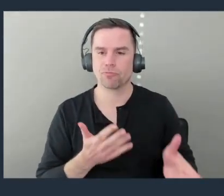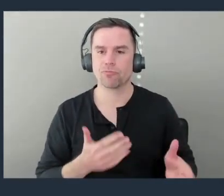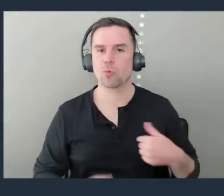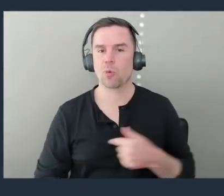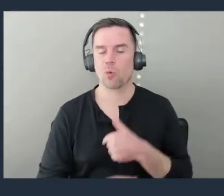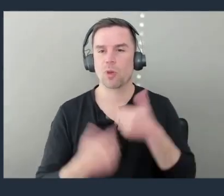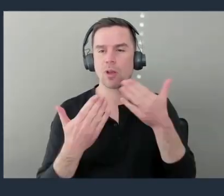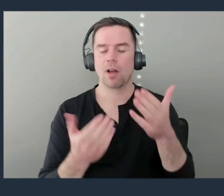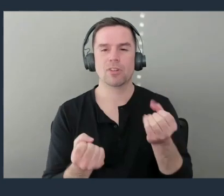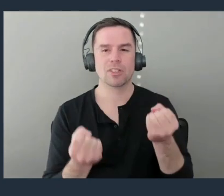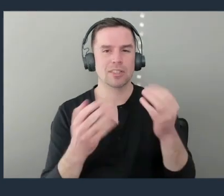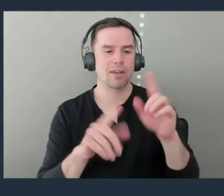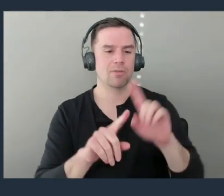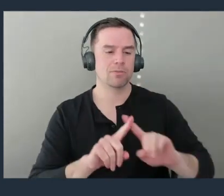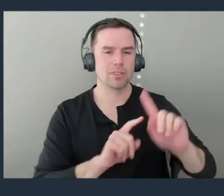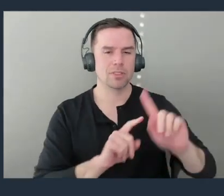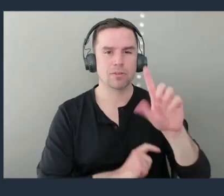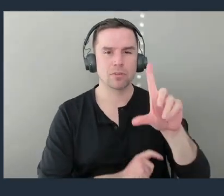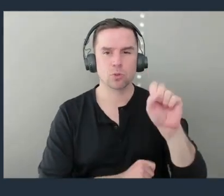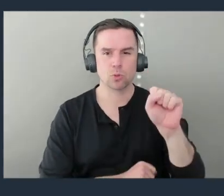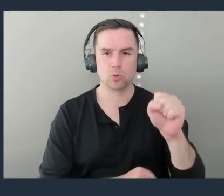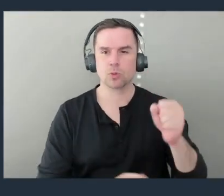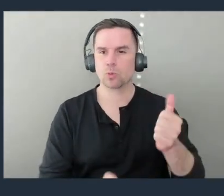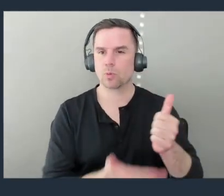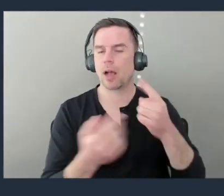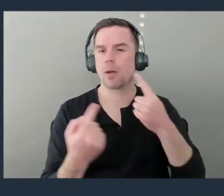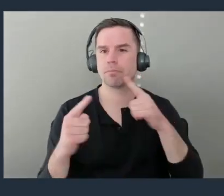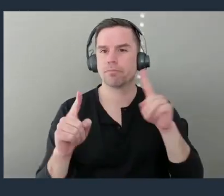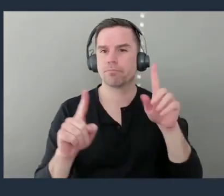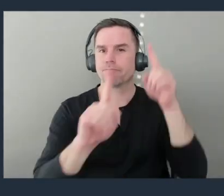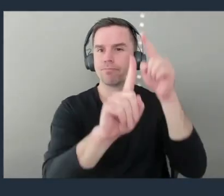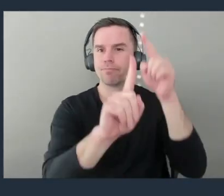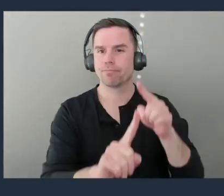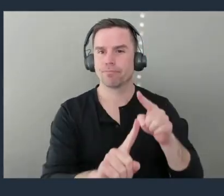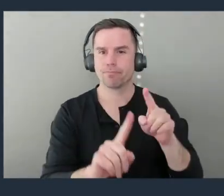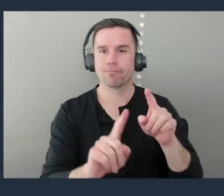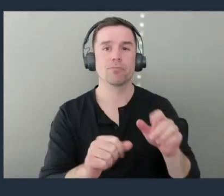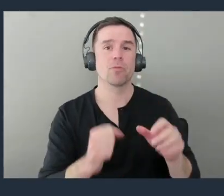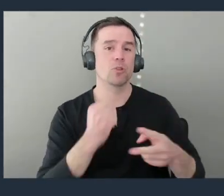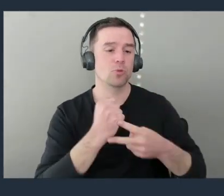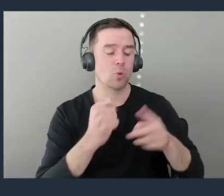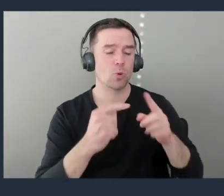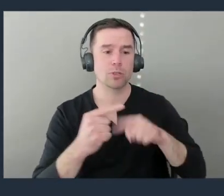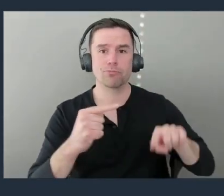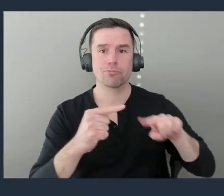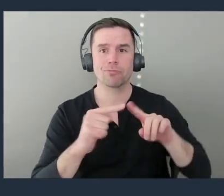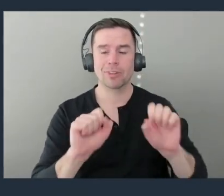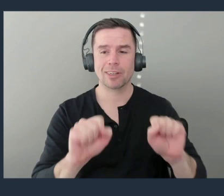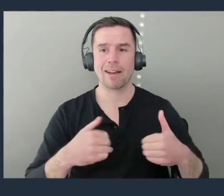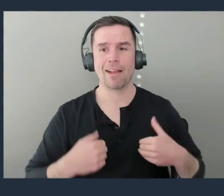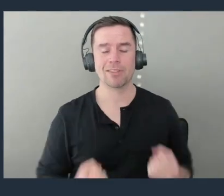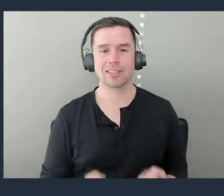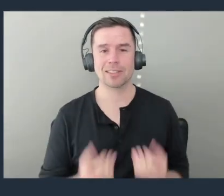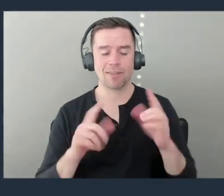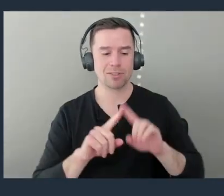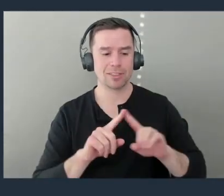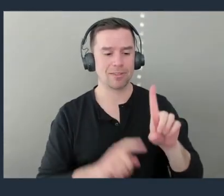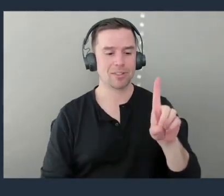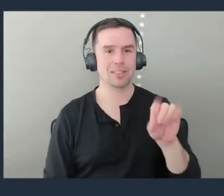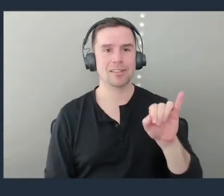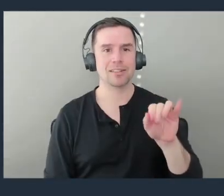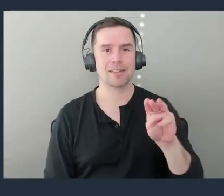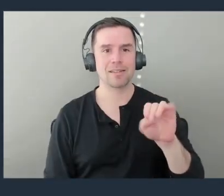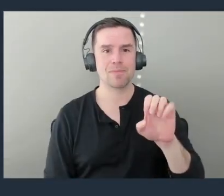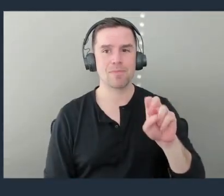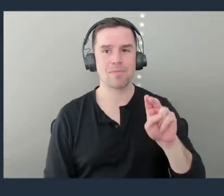goal. Storage optimization can have multiple dimensions to it. Maybe you're looking to get more from your storage spend, or you